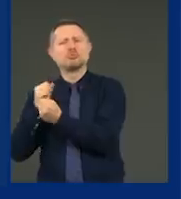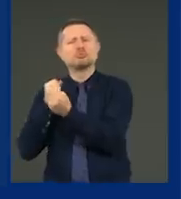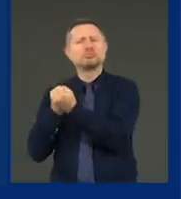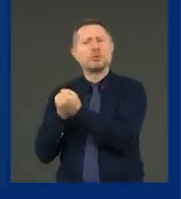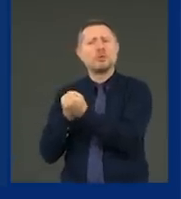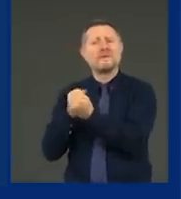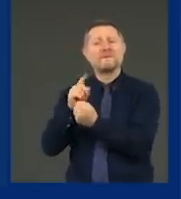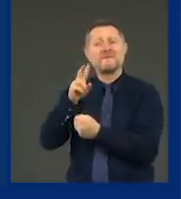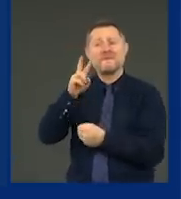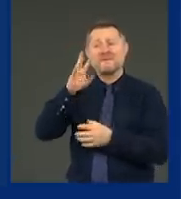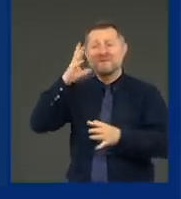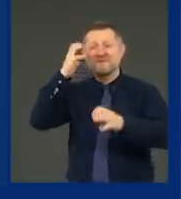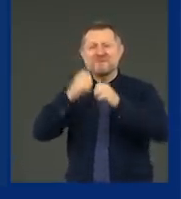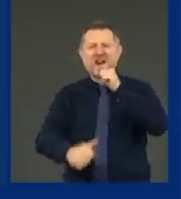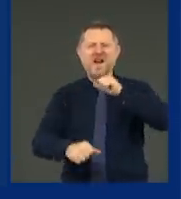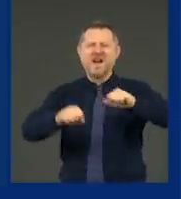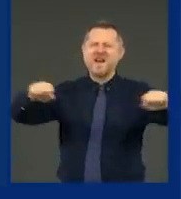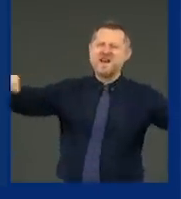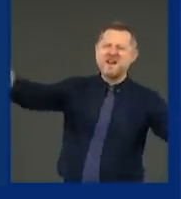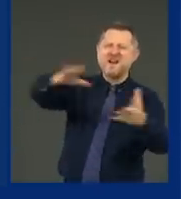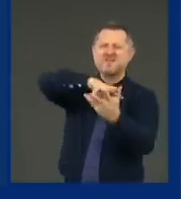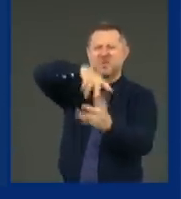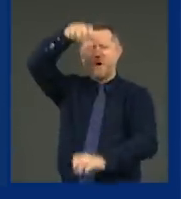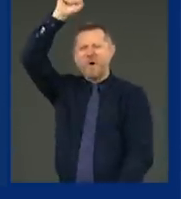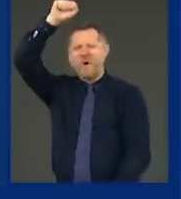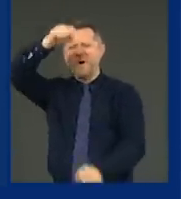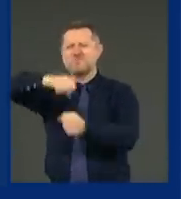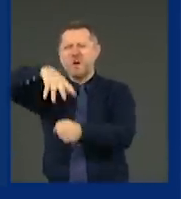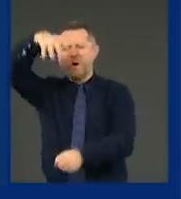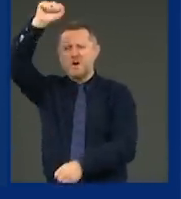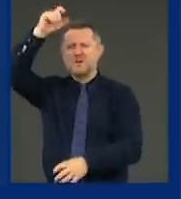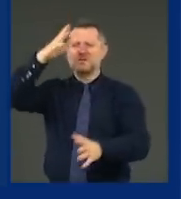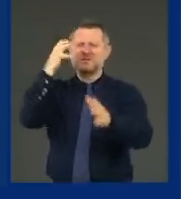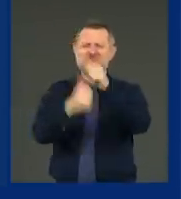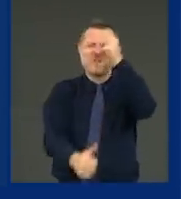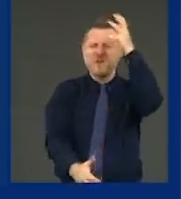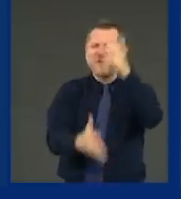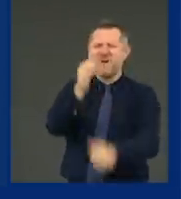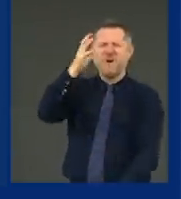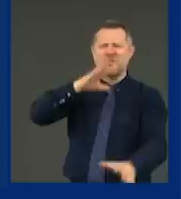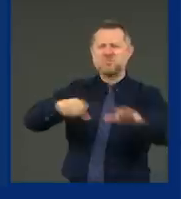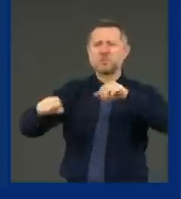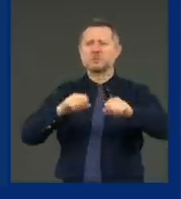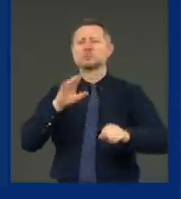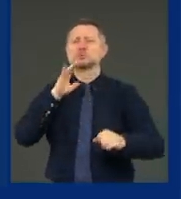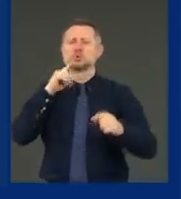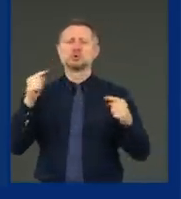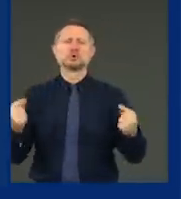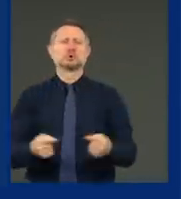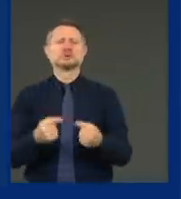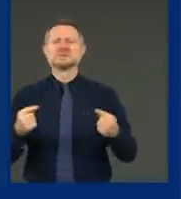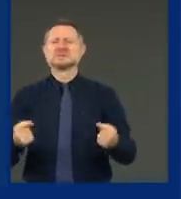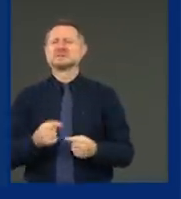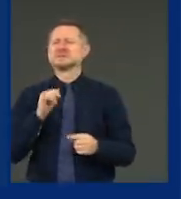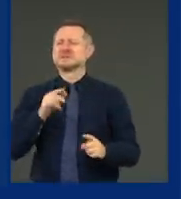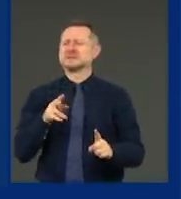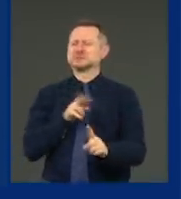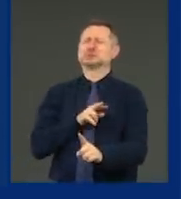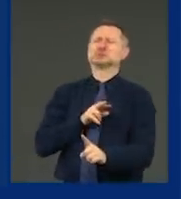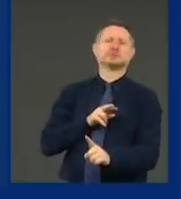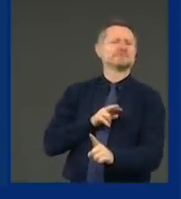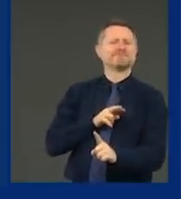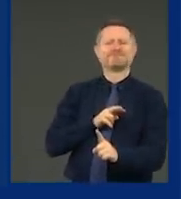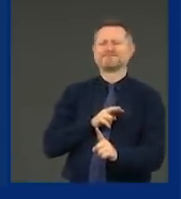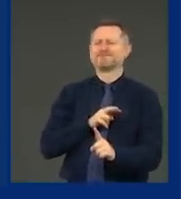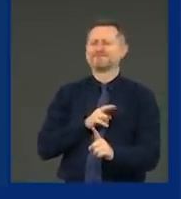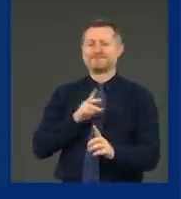answer. As a matter of fact, it is counterproductive, because the violence then obscures the